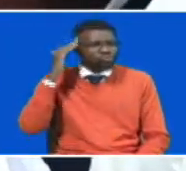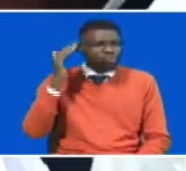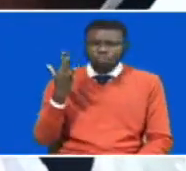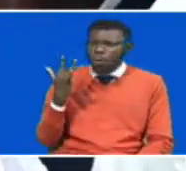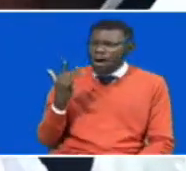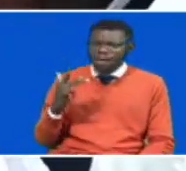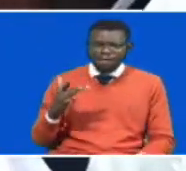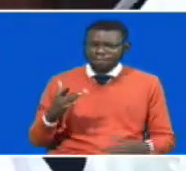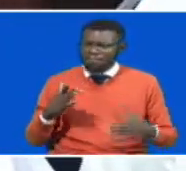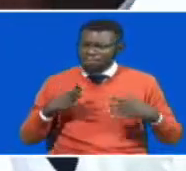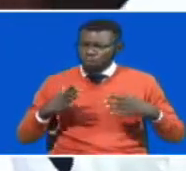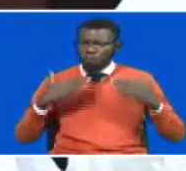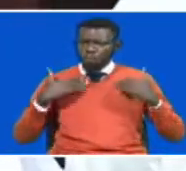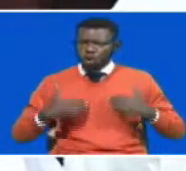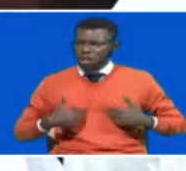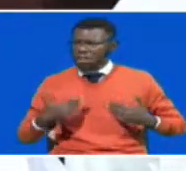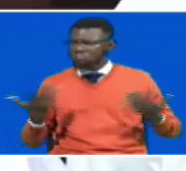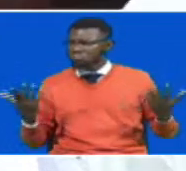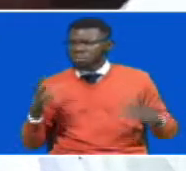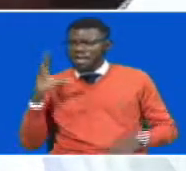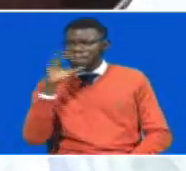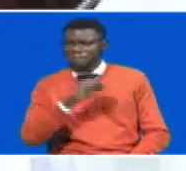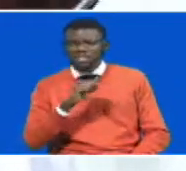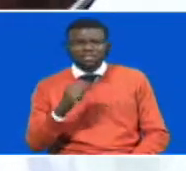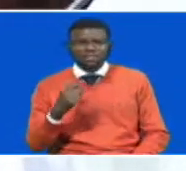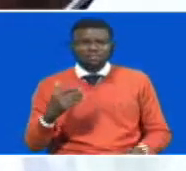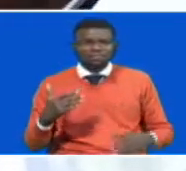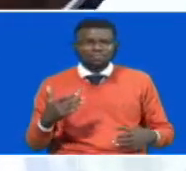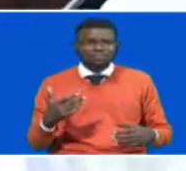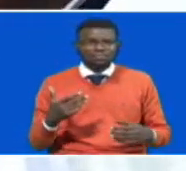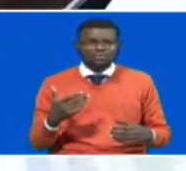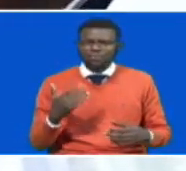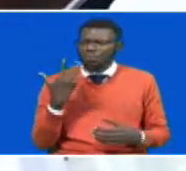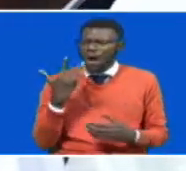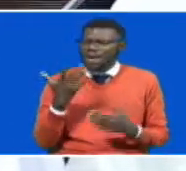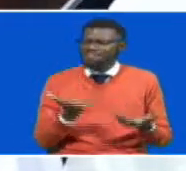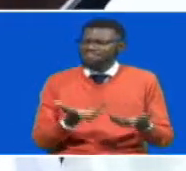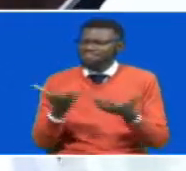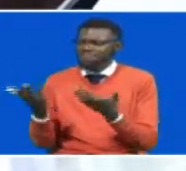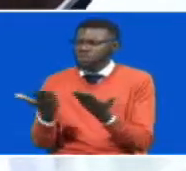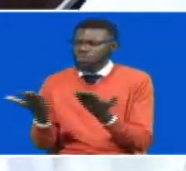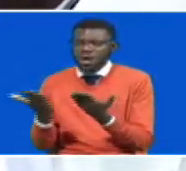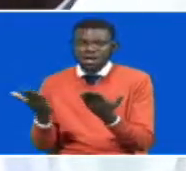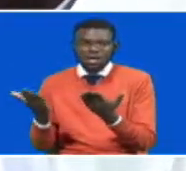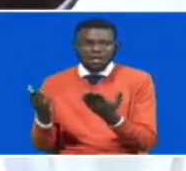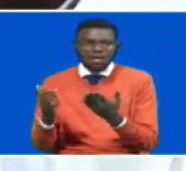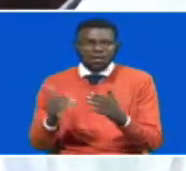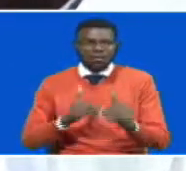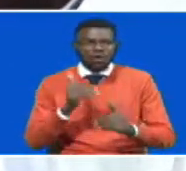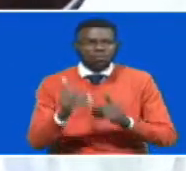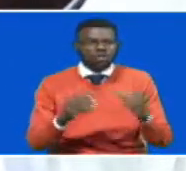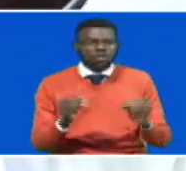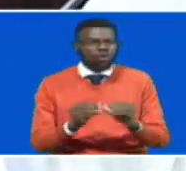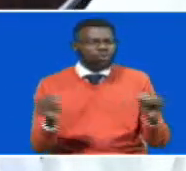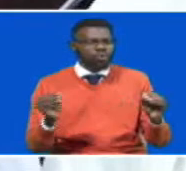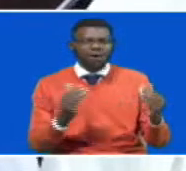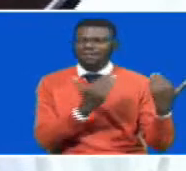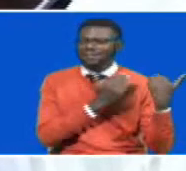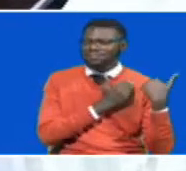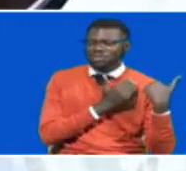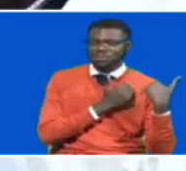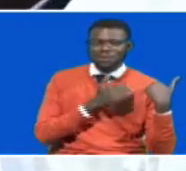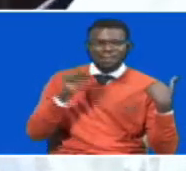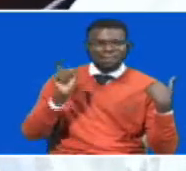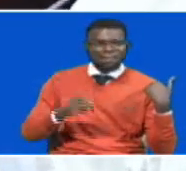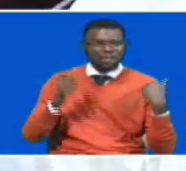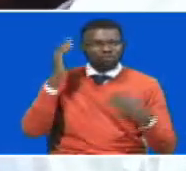those organs are missing, who took them and where, and therefore this is a long and protracted process of accountability. I'm just